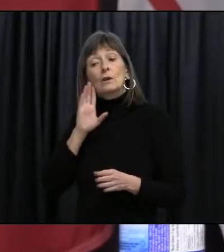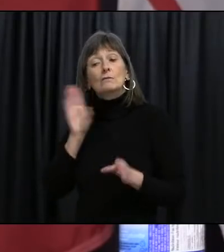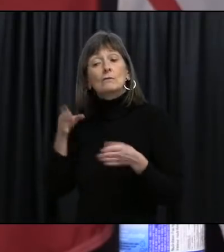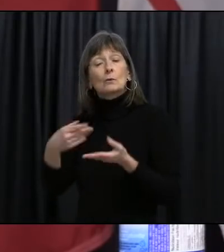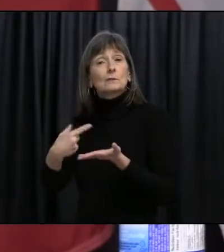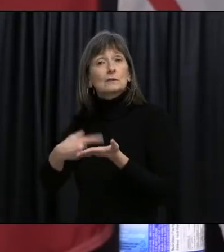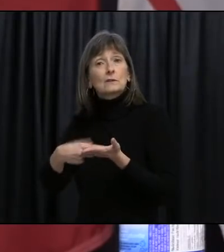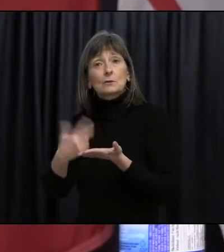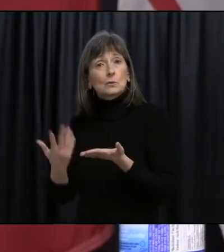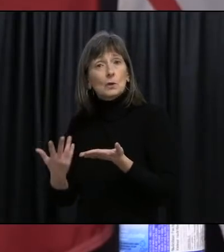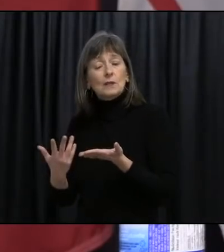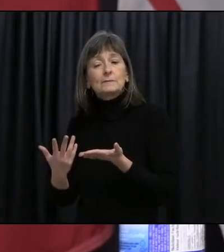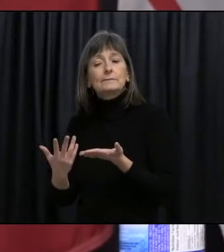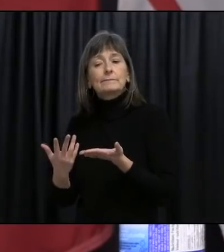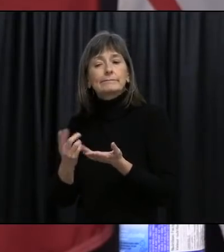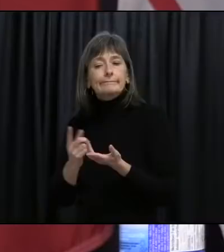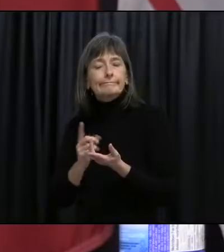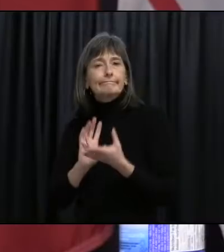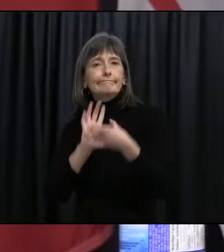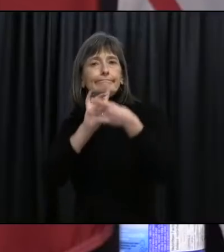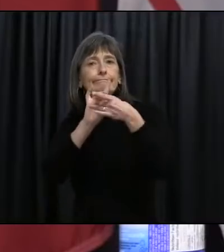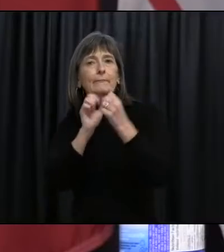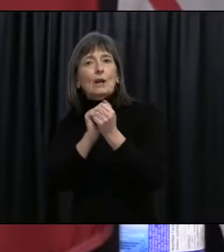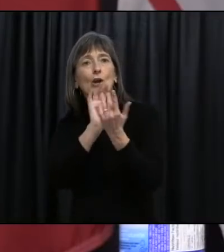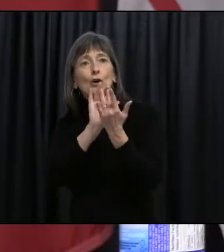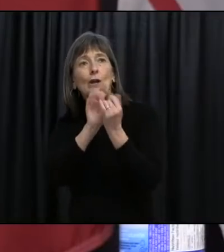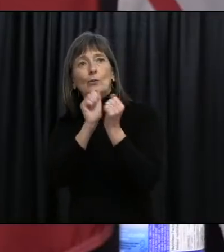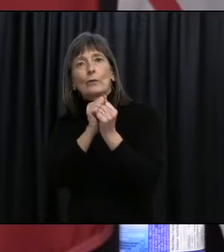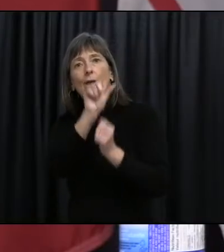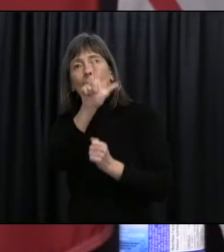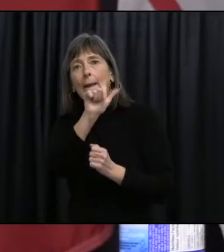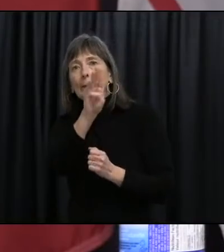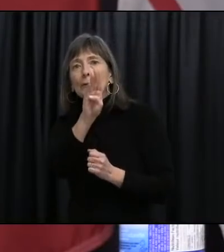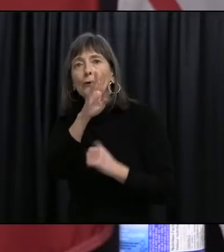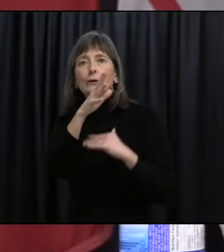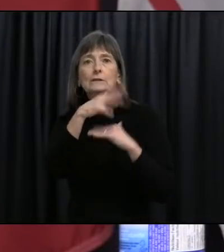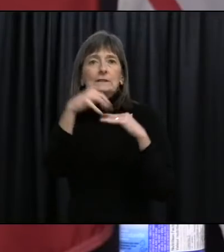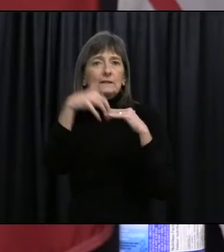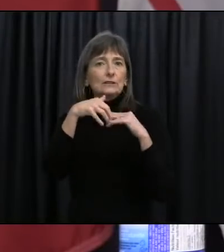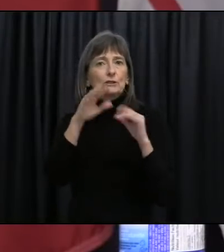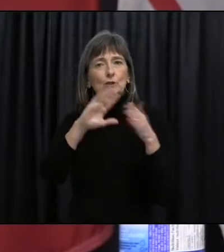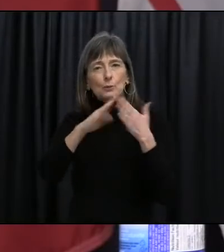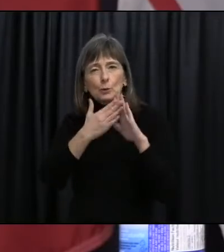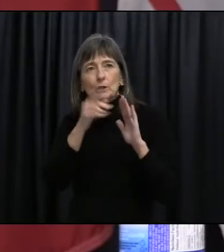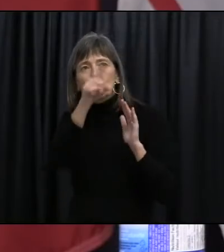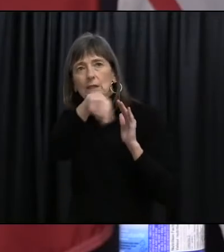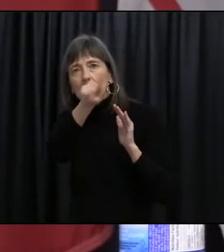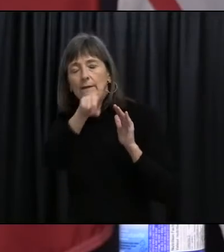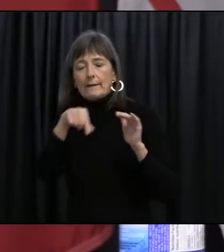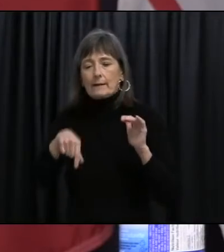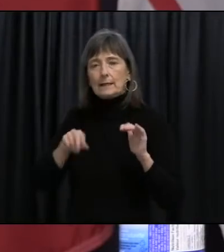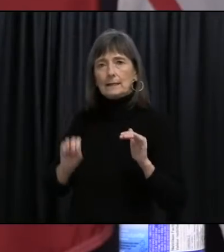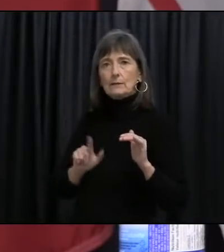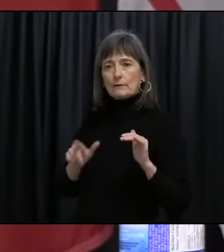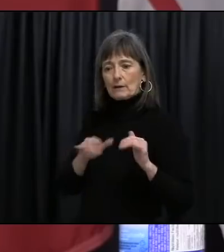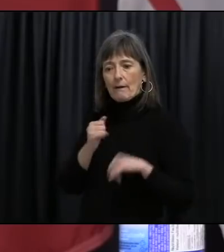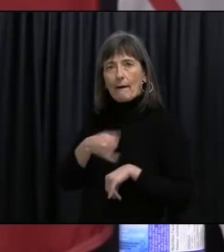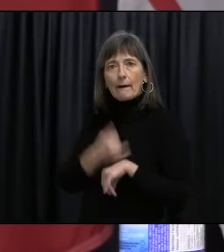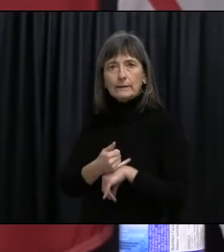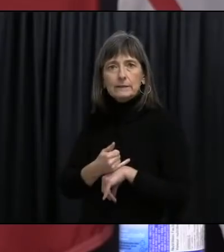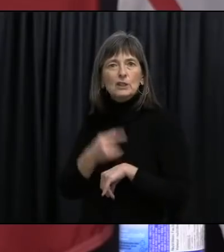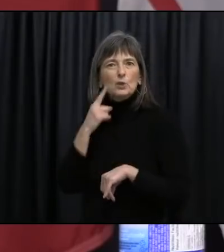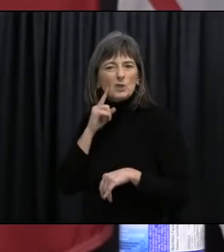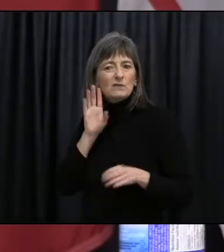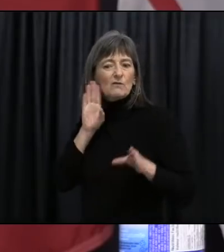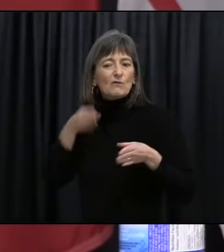with the Indigenous groups, both in Labrador and on the island, and the focus has been very much on